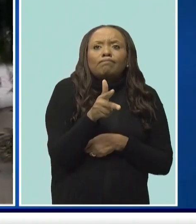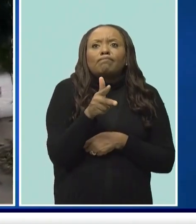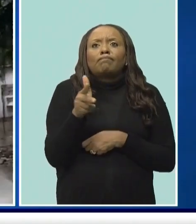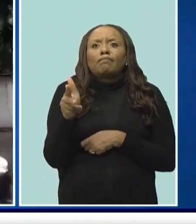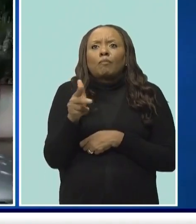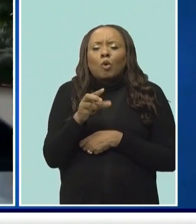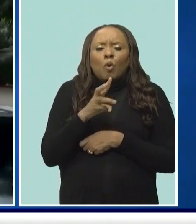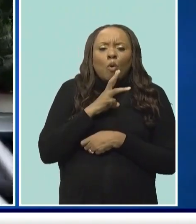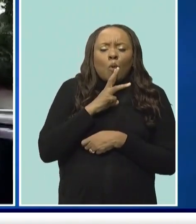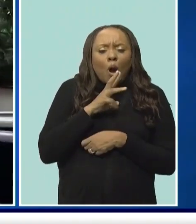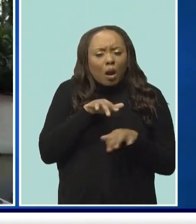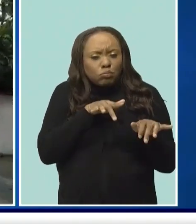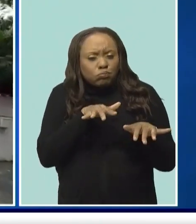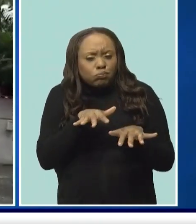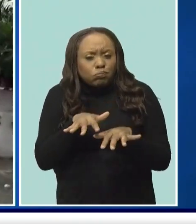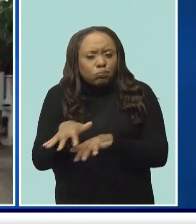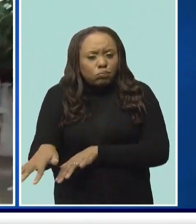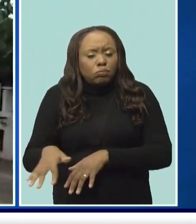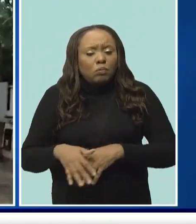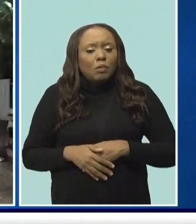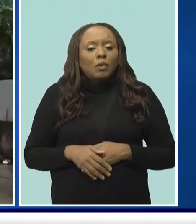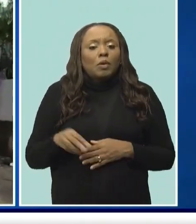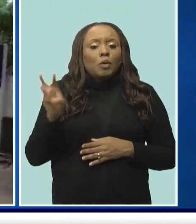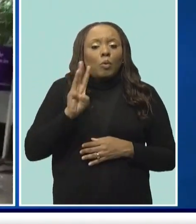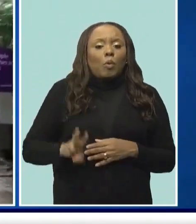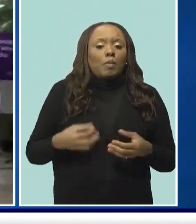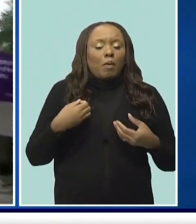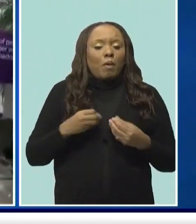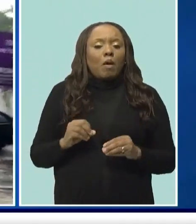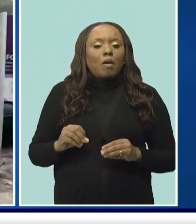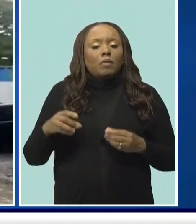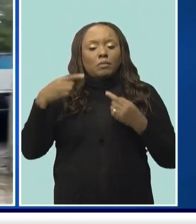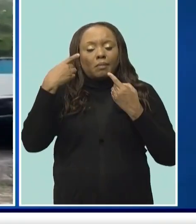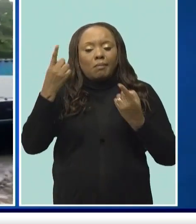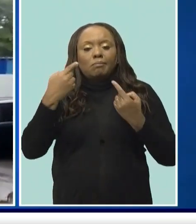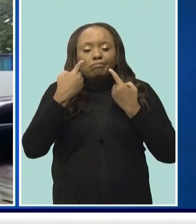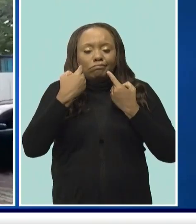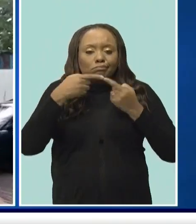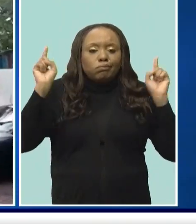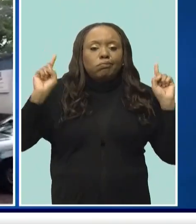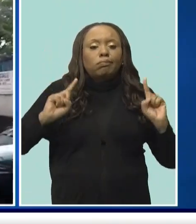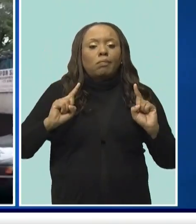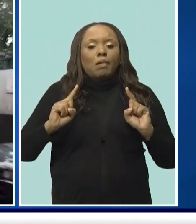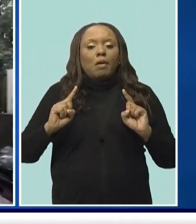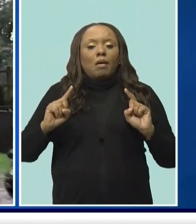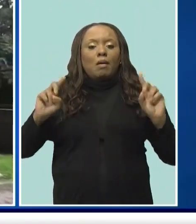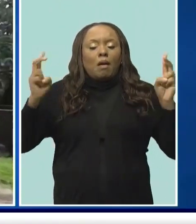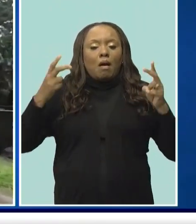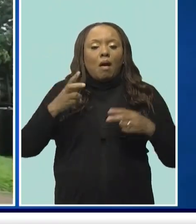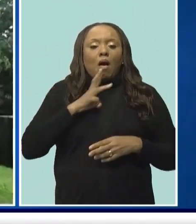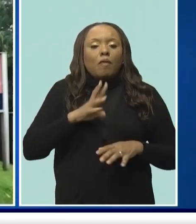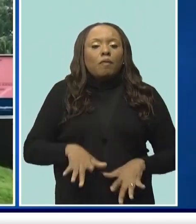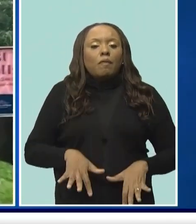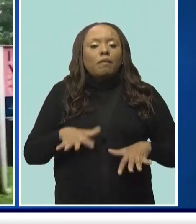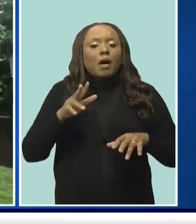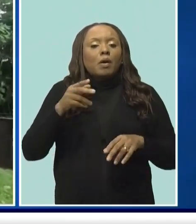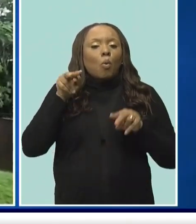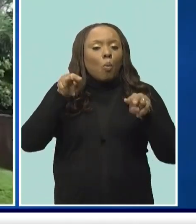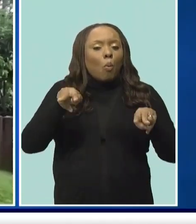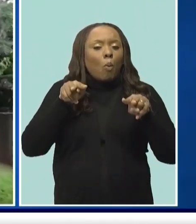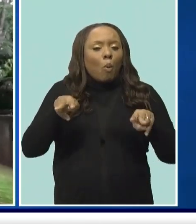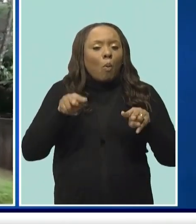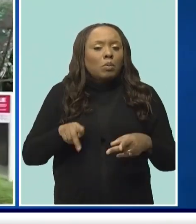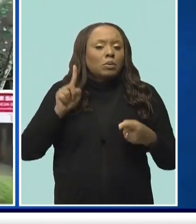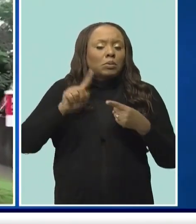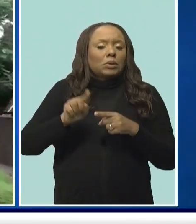sea. The Met Office had earlier in the day issued a flood watch. They've since extended that watch until 6 a.m. tomorrow as